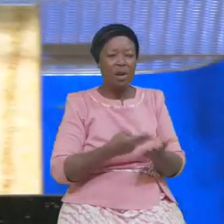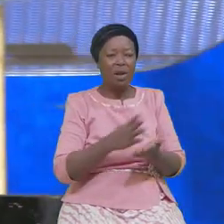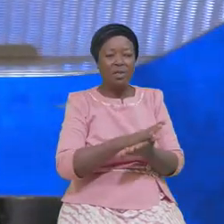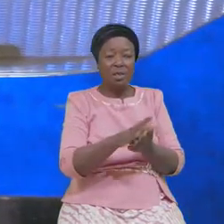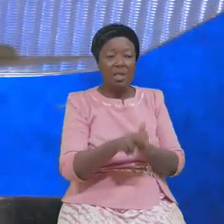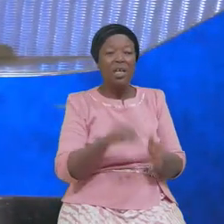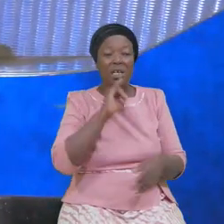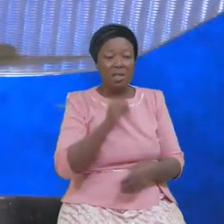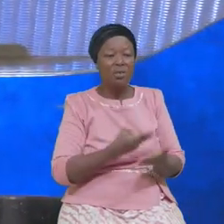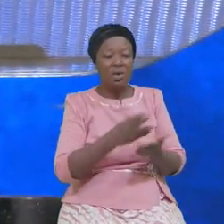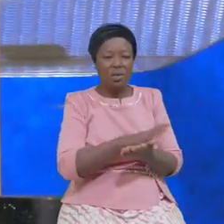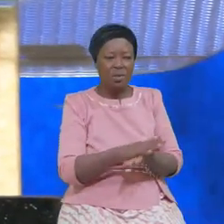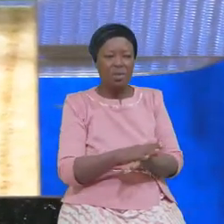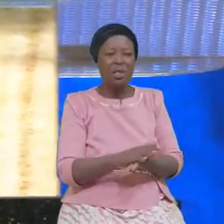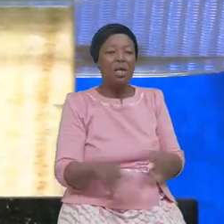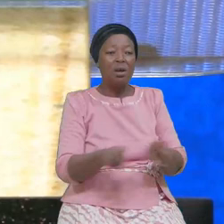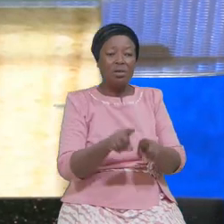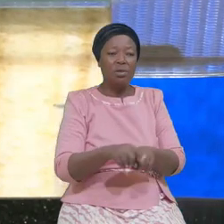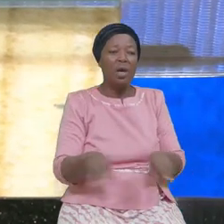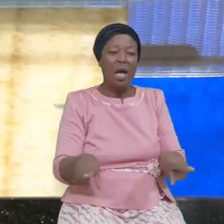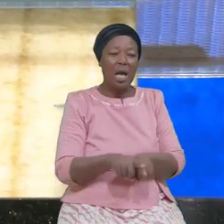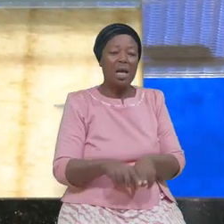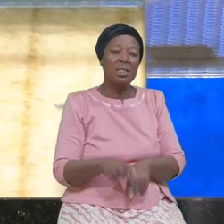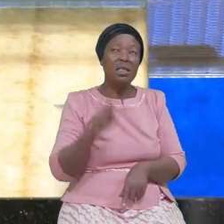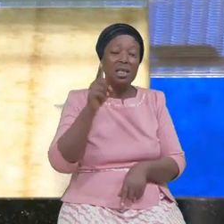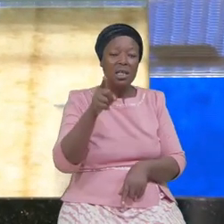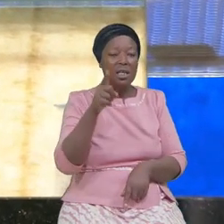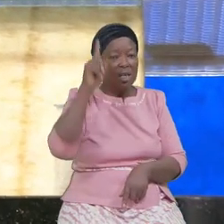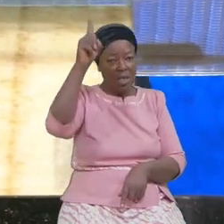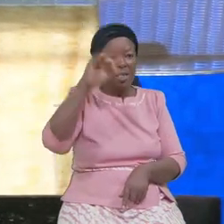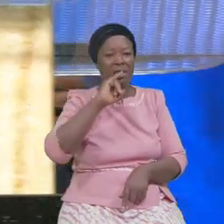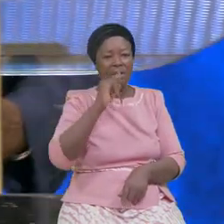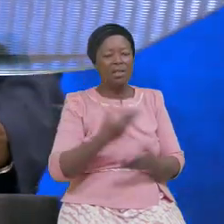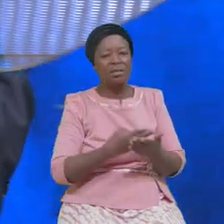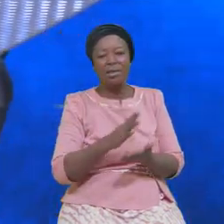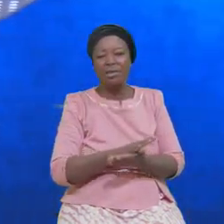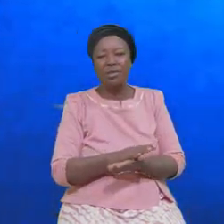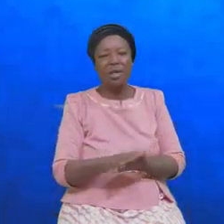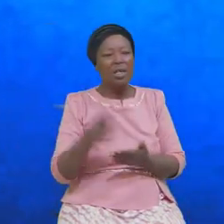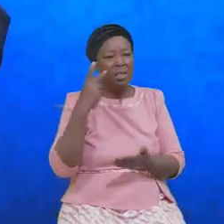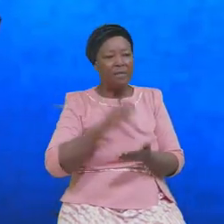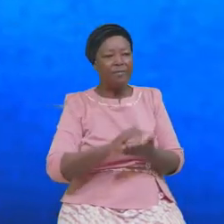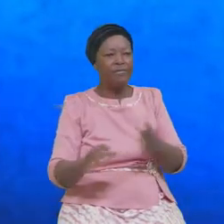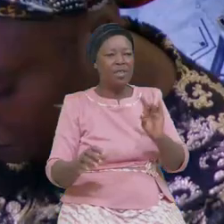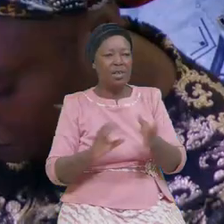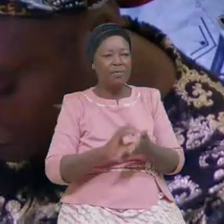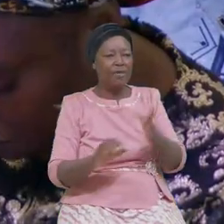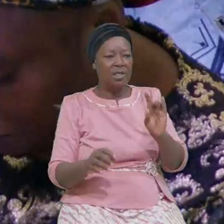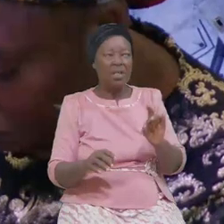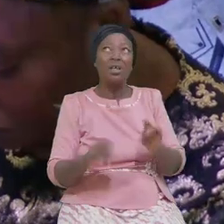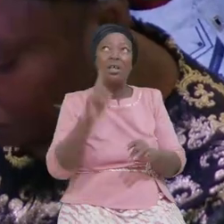is righteous, even as he is righteous. Look at verse 8. In verse 8,